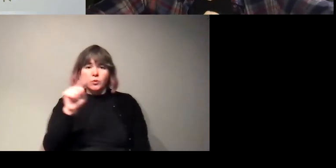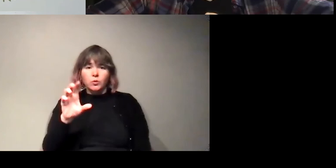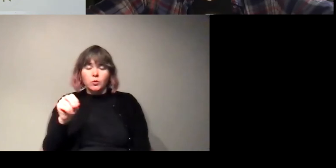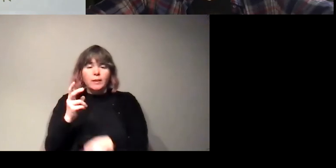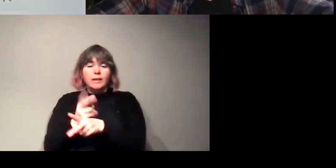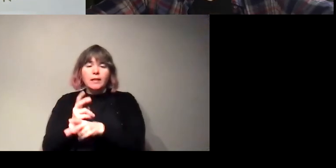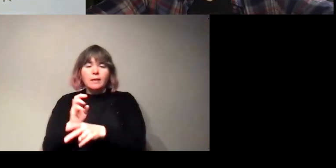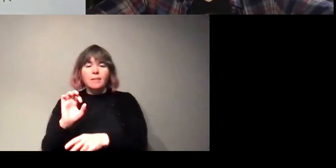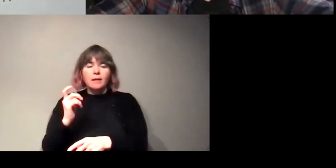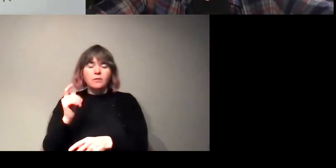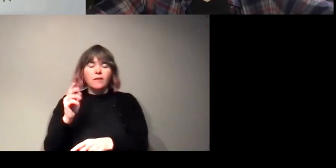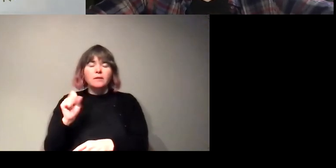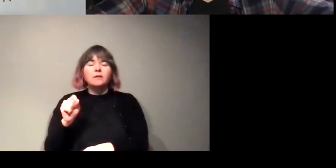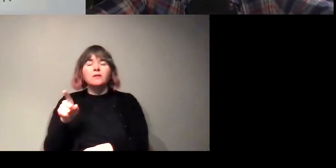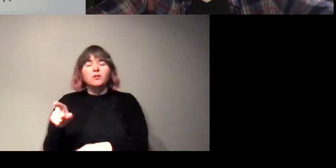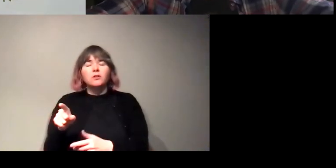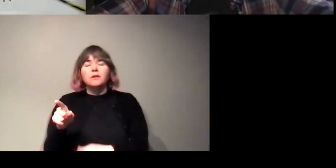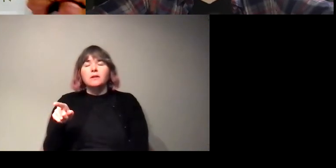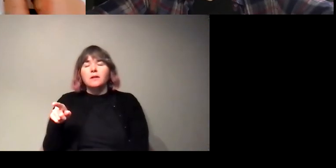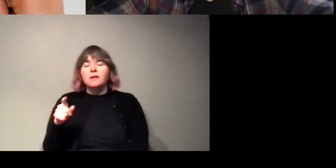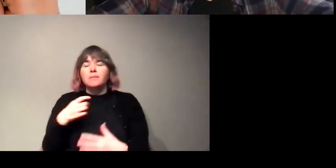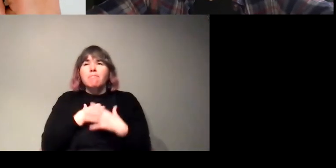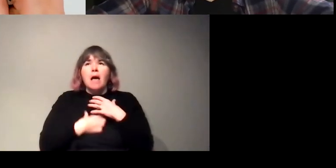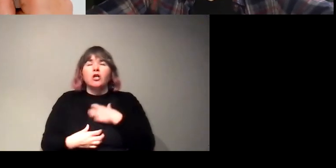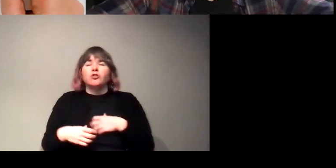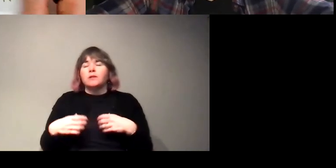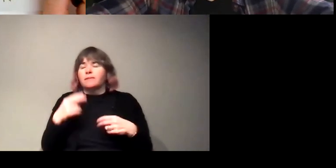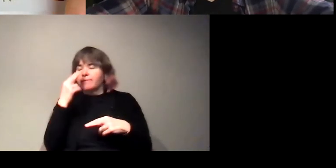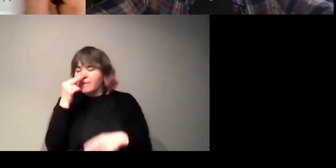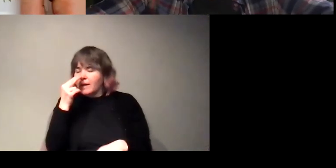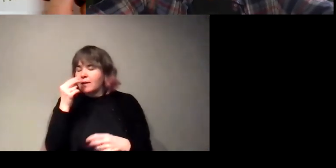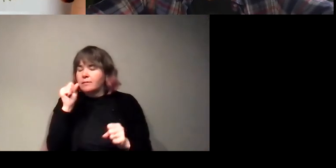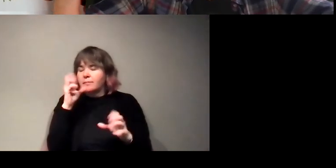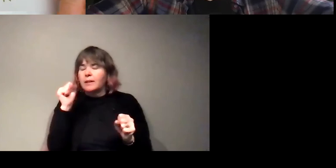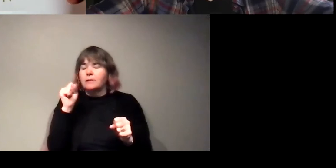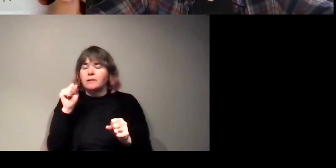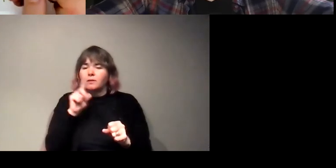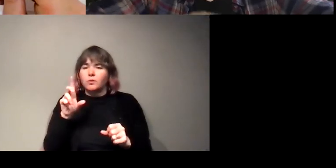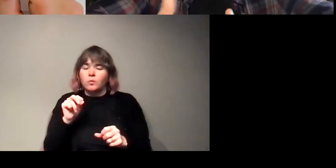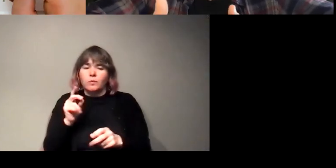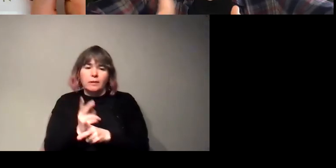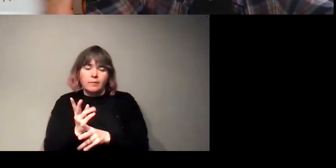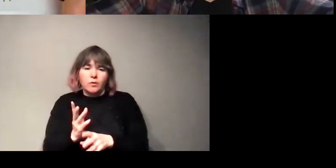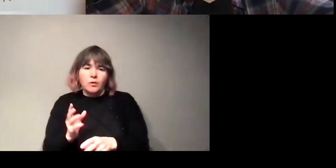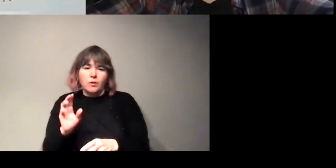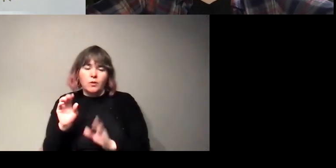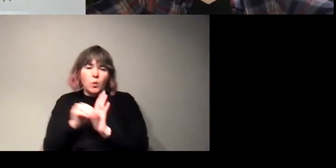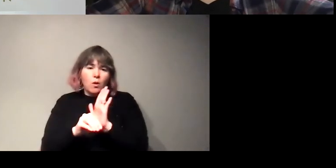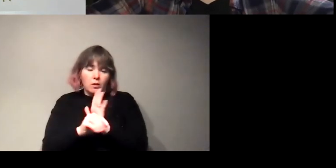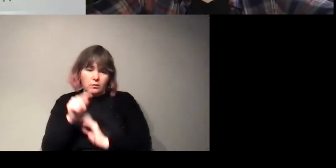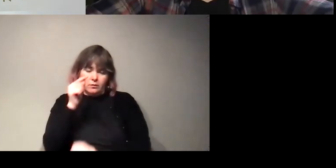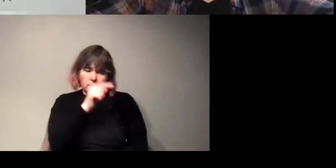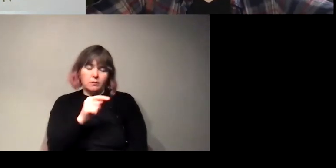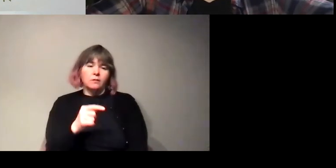Alexi Grausis. Alexi is a passionate, funny, amazing zookeeper in New Orleans. And